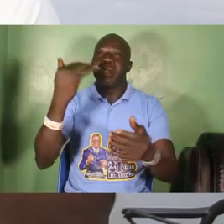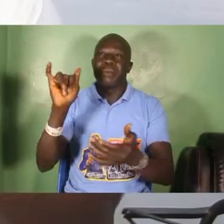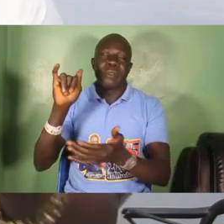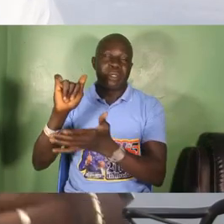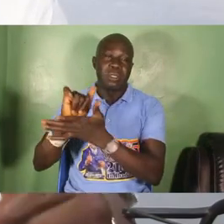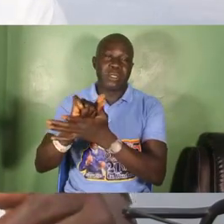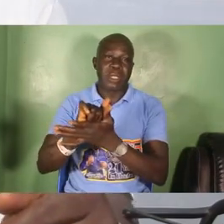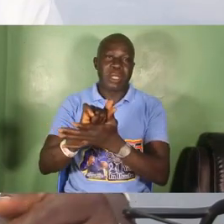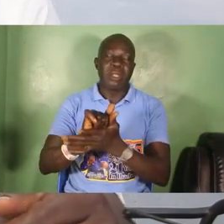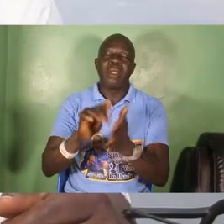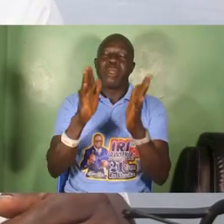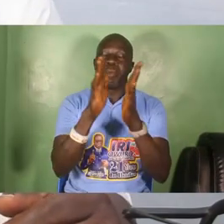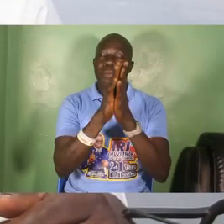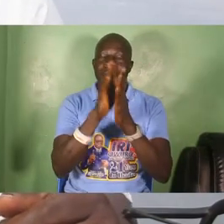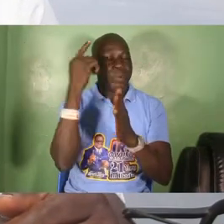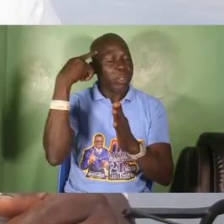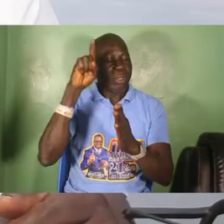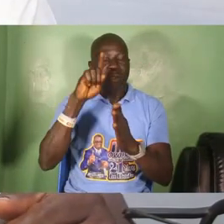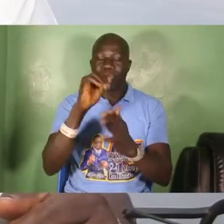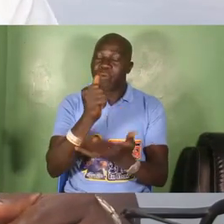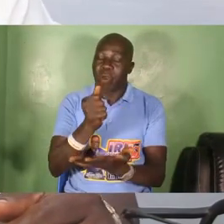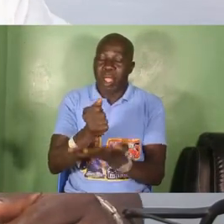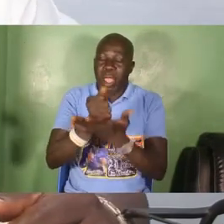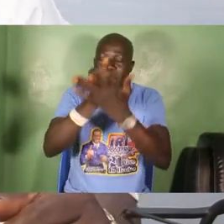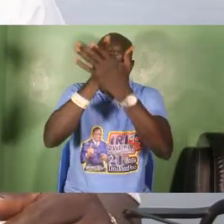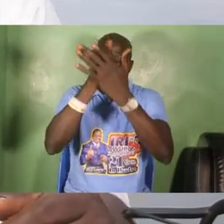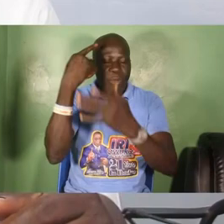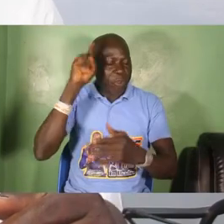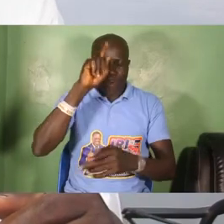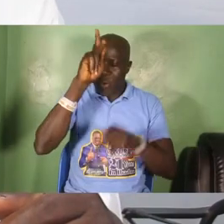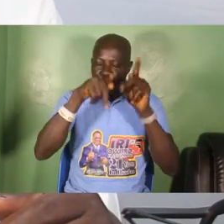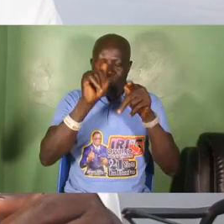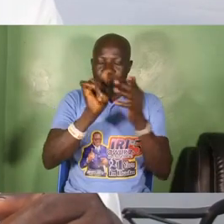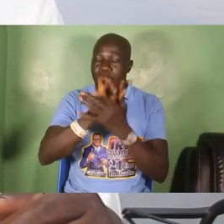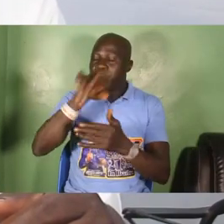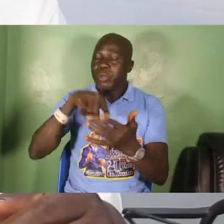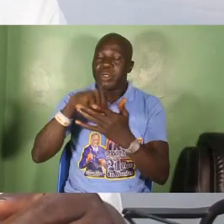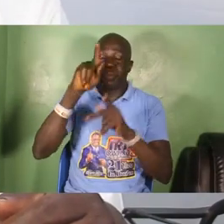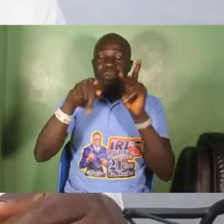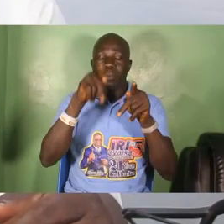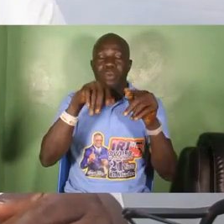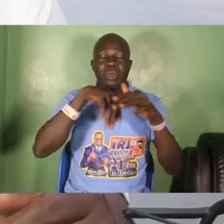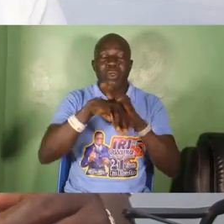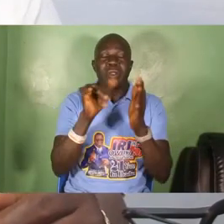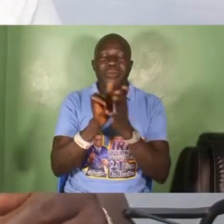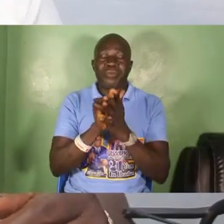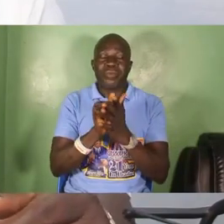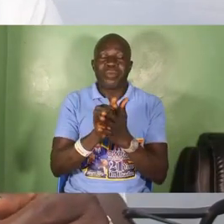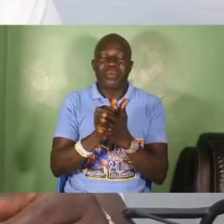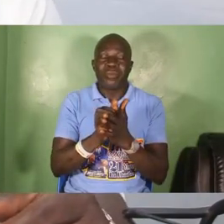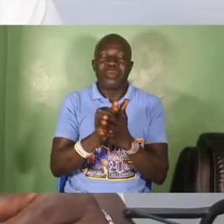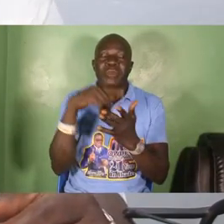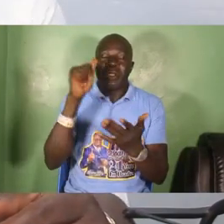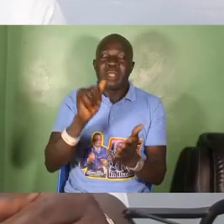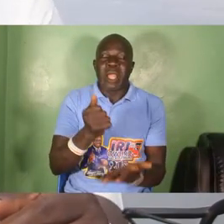tells me that. Gbadura iranlowo fun awon eniyan ye. The prayer of help for those people. Iranlowo ma